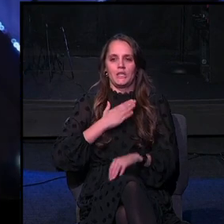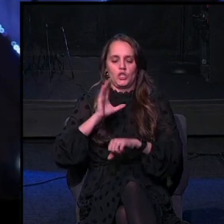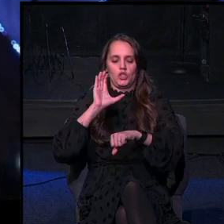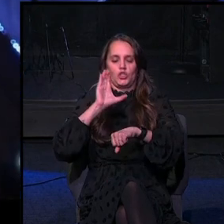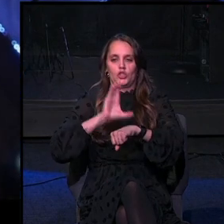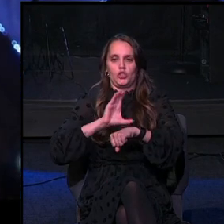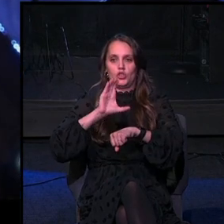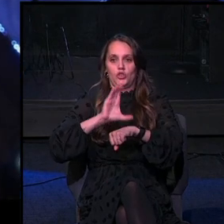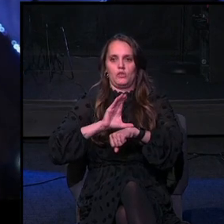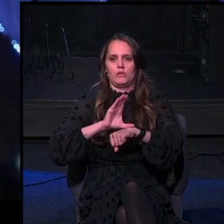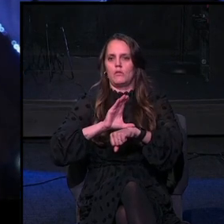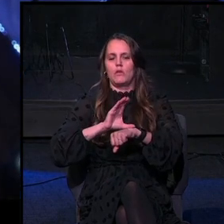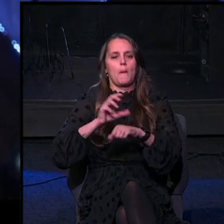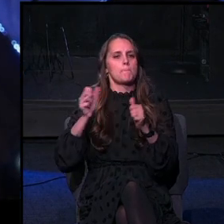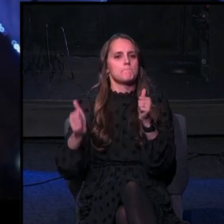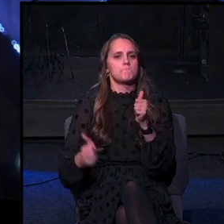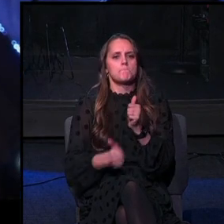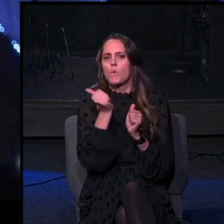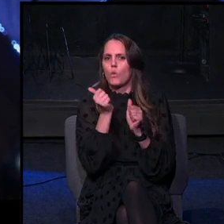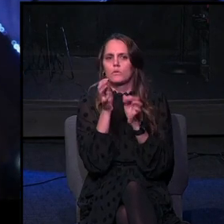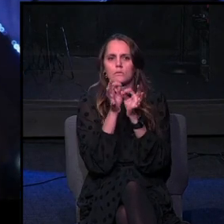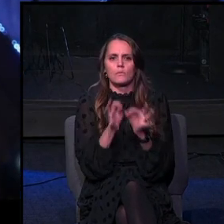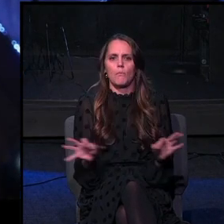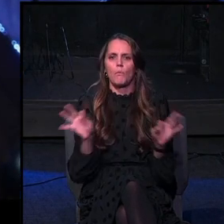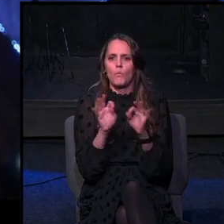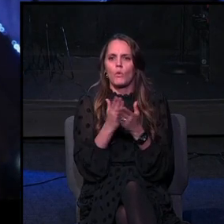is the most important thing you could give your life to.